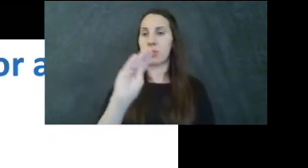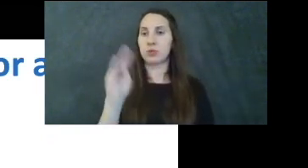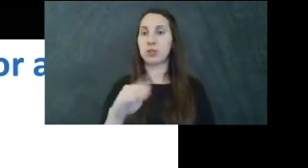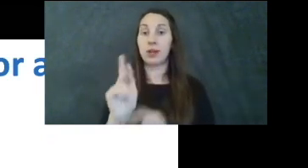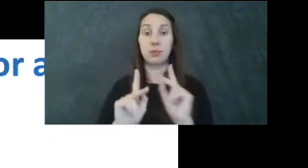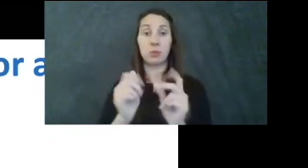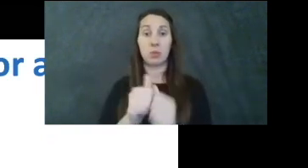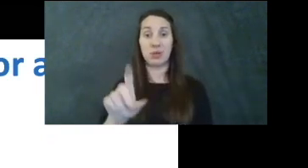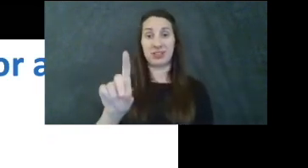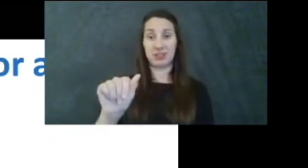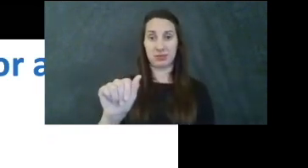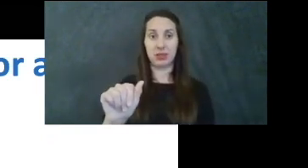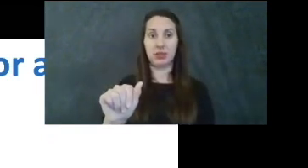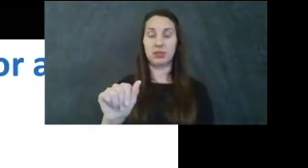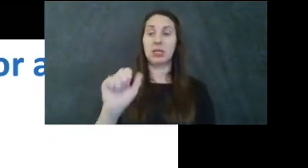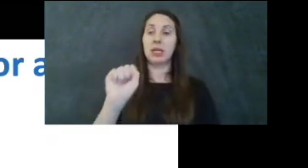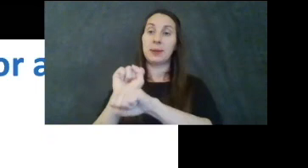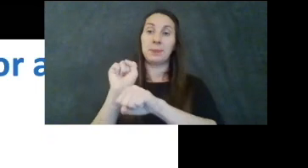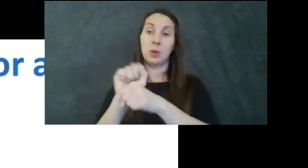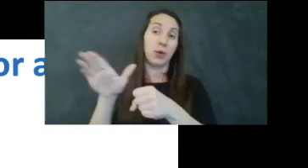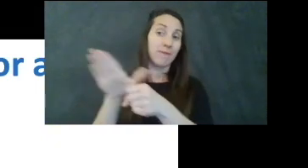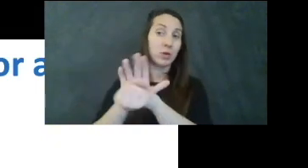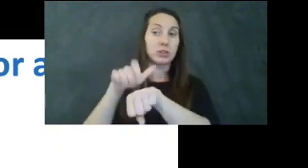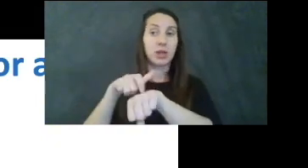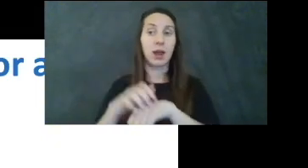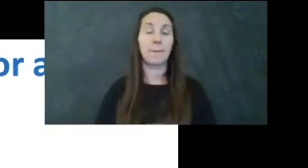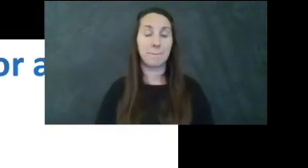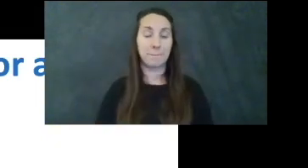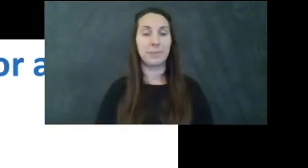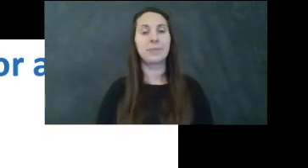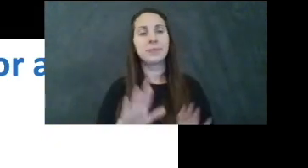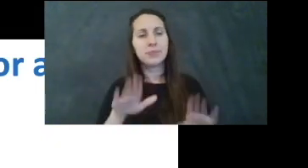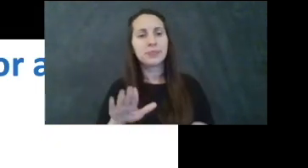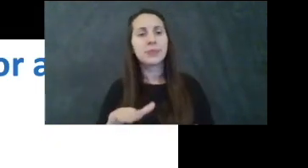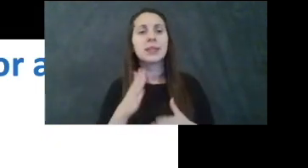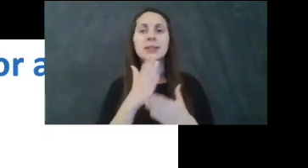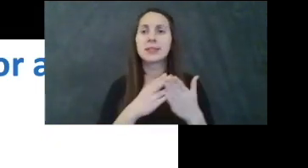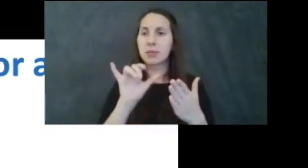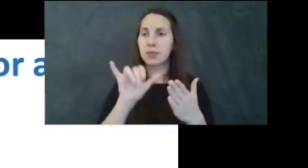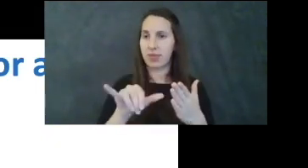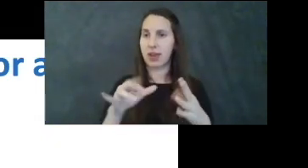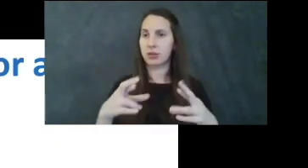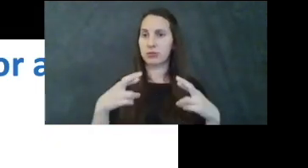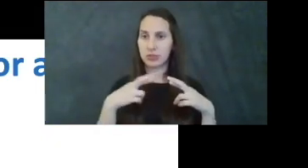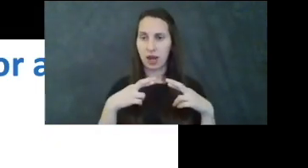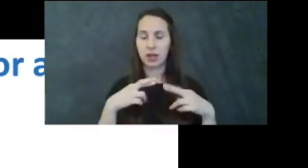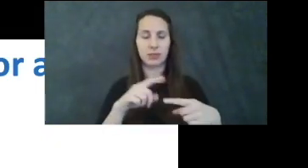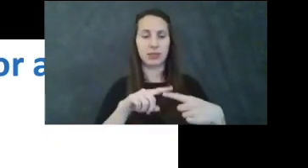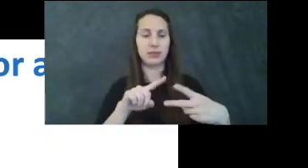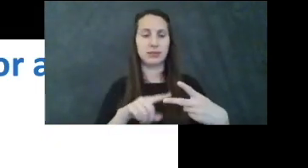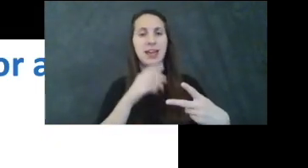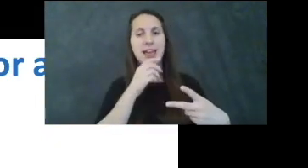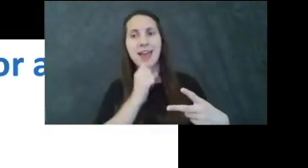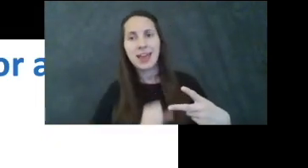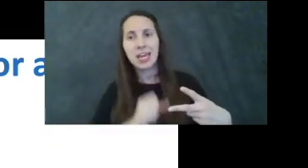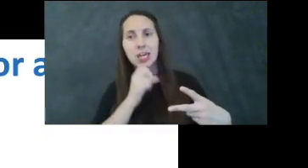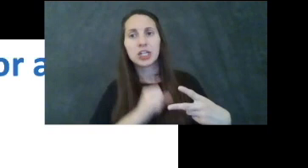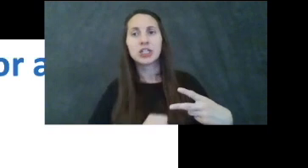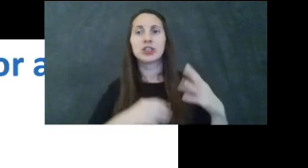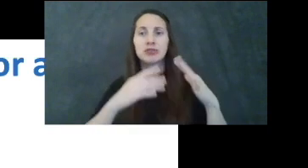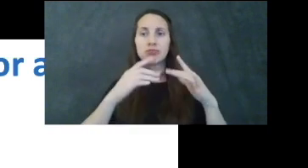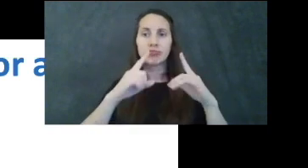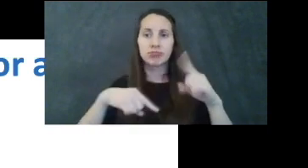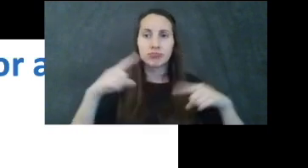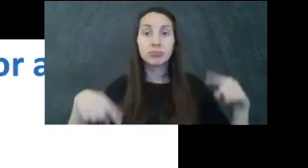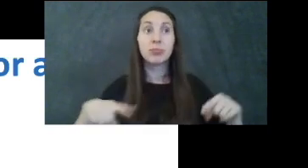are employed full time. Now, some of that is higher retirement and the age distribution, but a lot of that is how